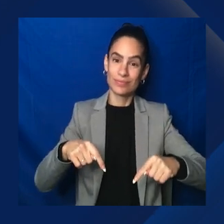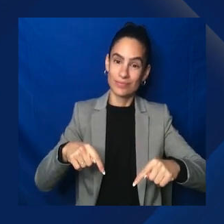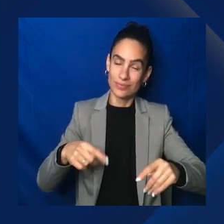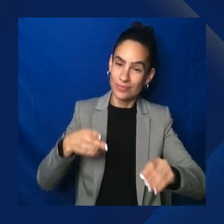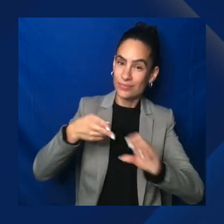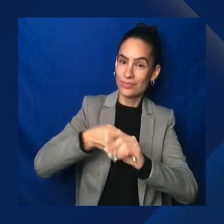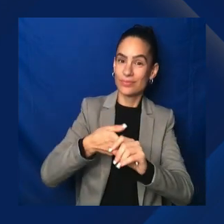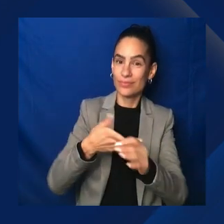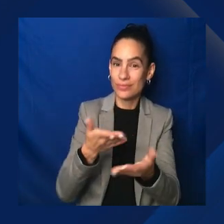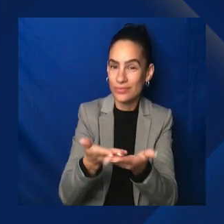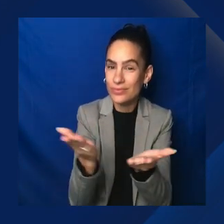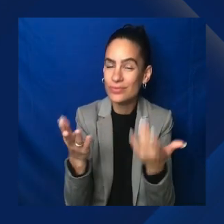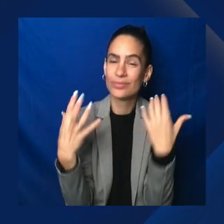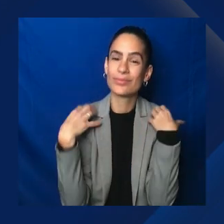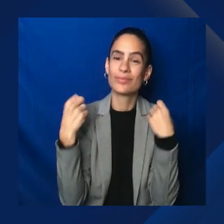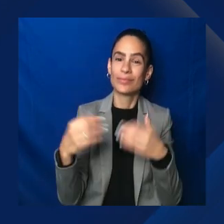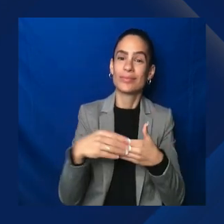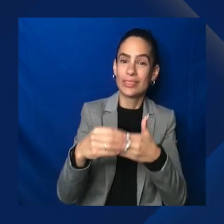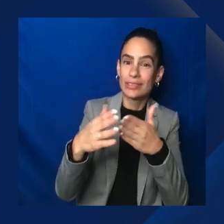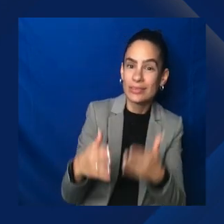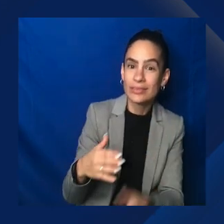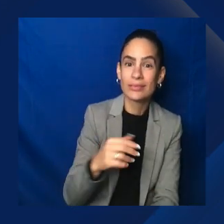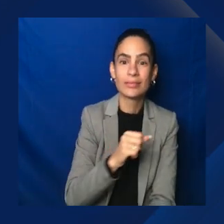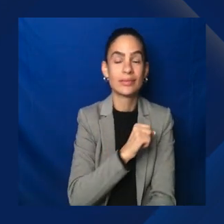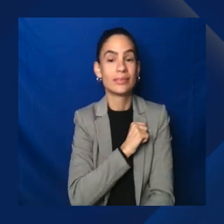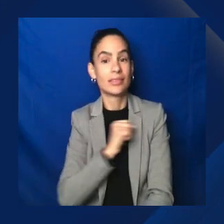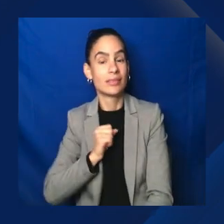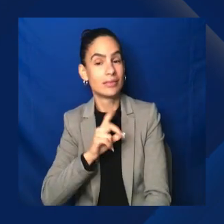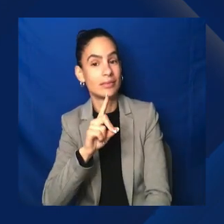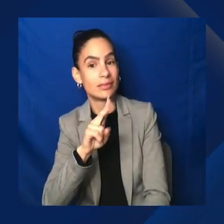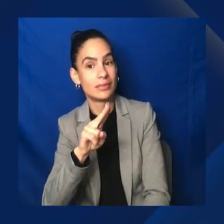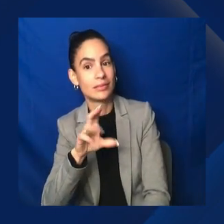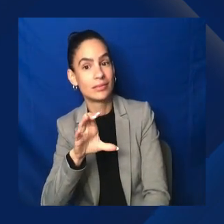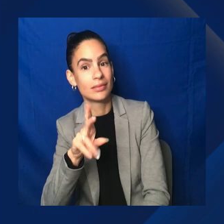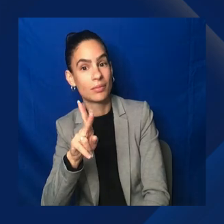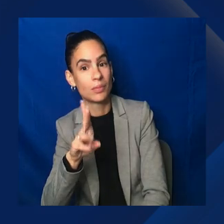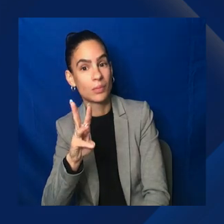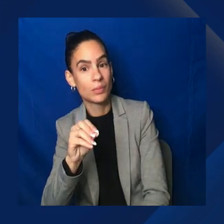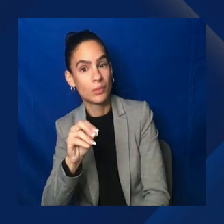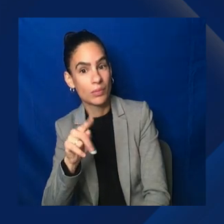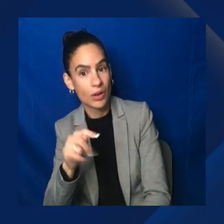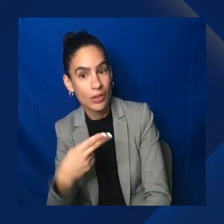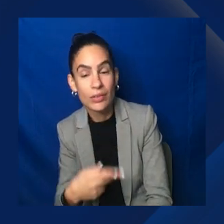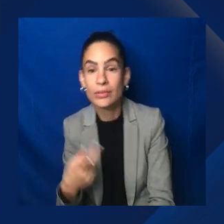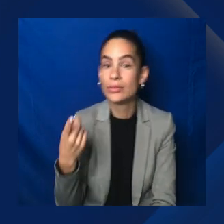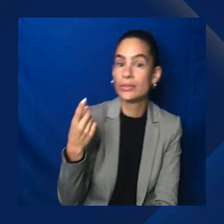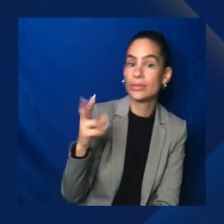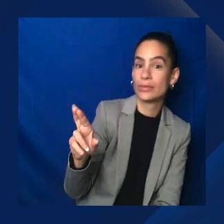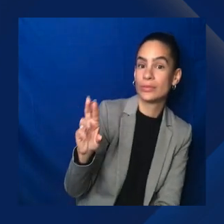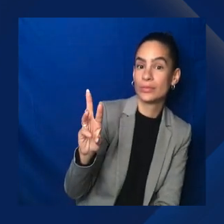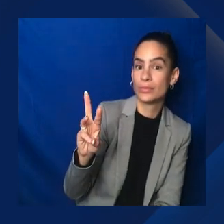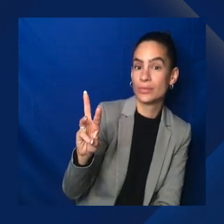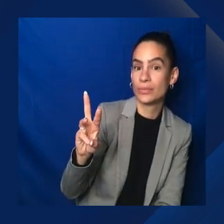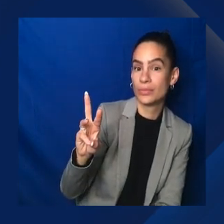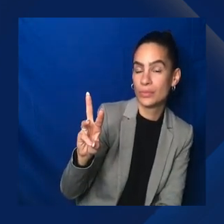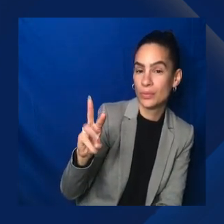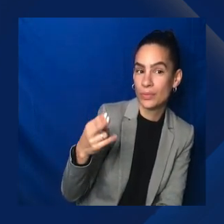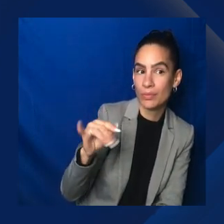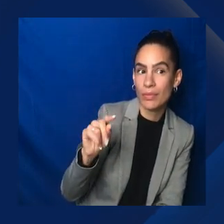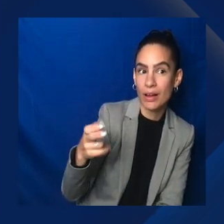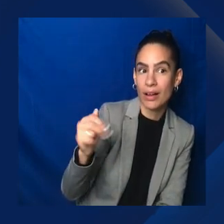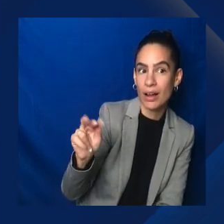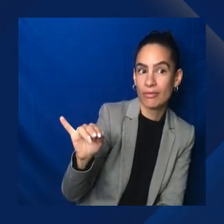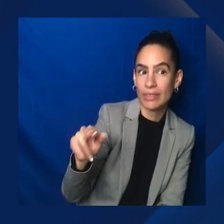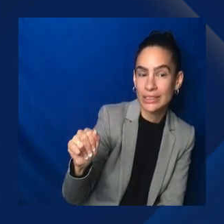Duckworth and Dr. Whitehair, and to all my fellow panelists. I'm truly honored. I'm also